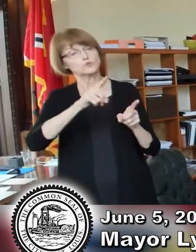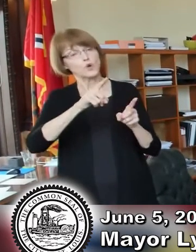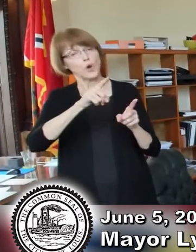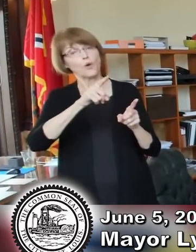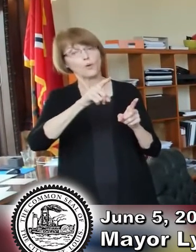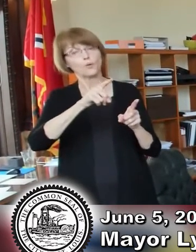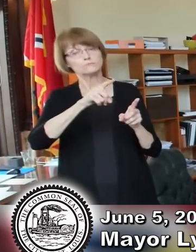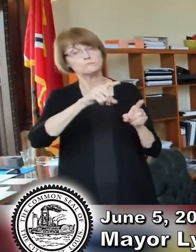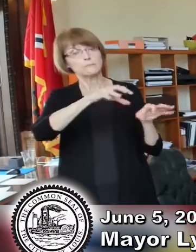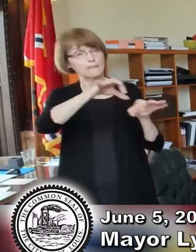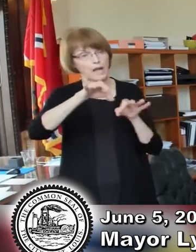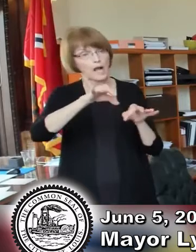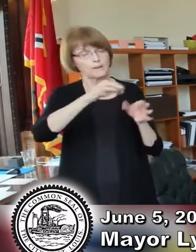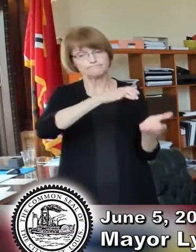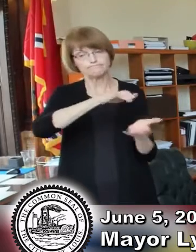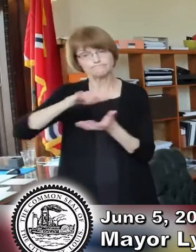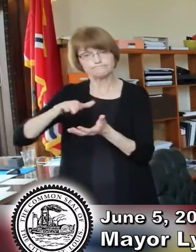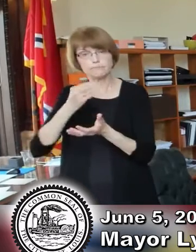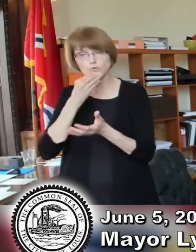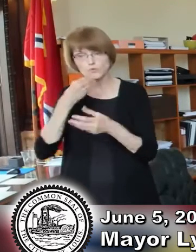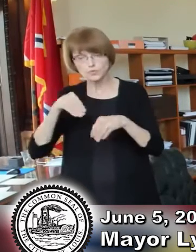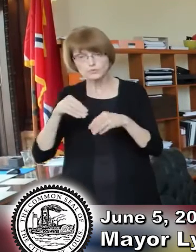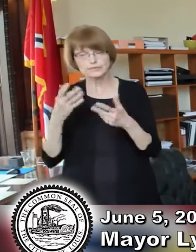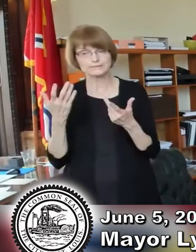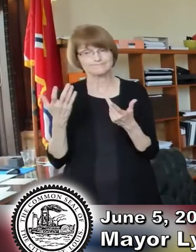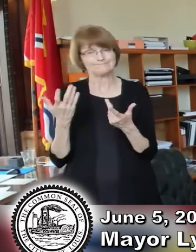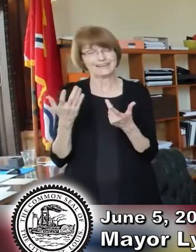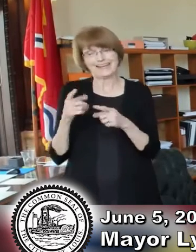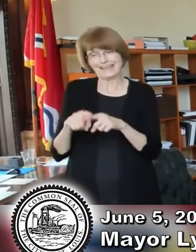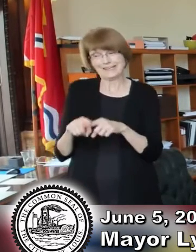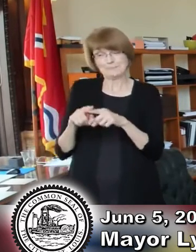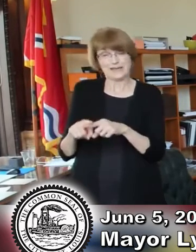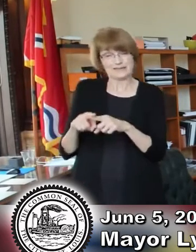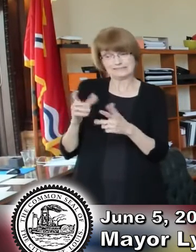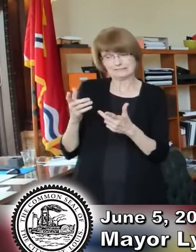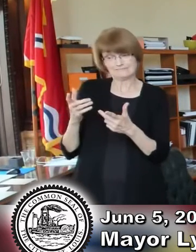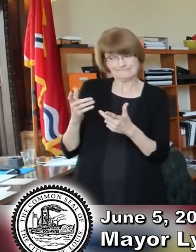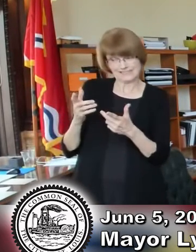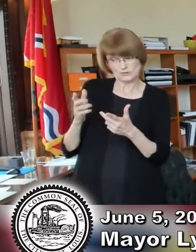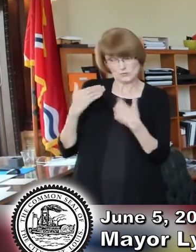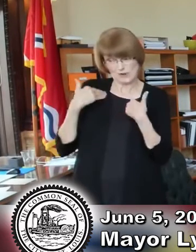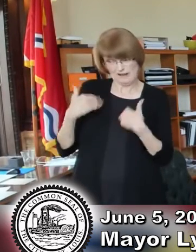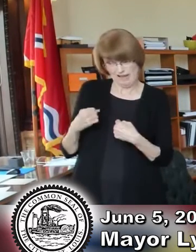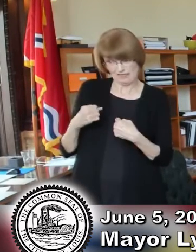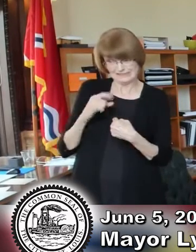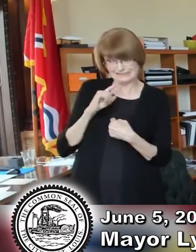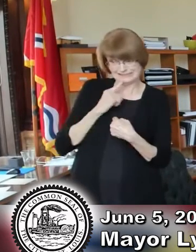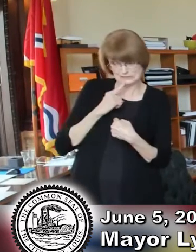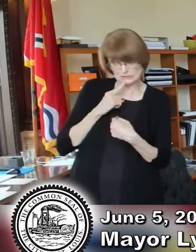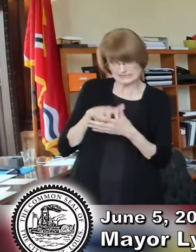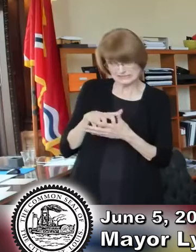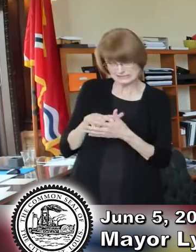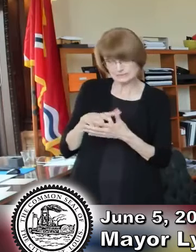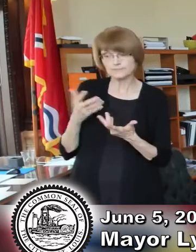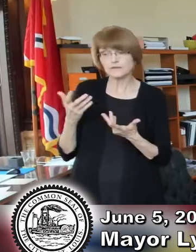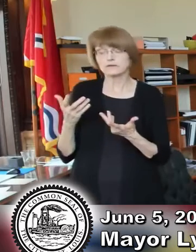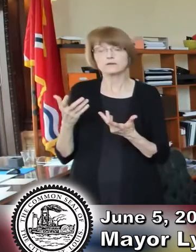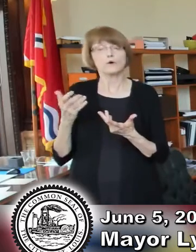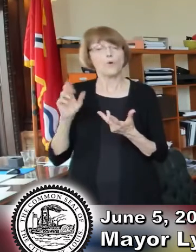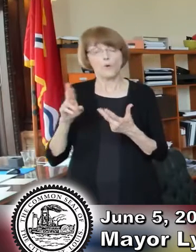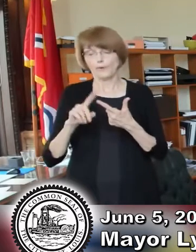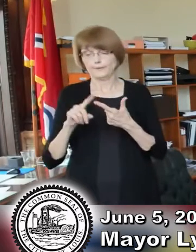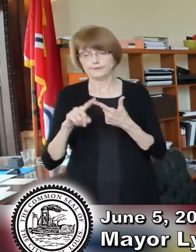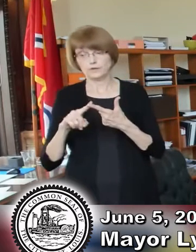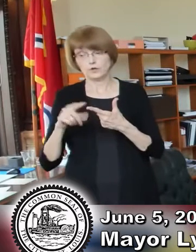on how serious your underlying health conditions are, I guess. Go during the hours when there